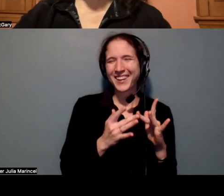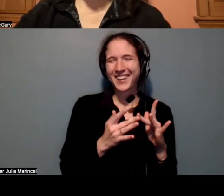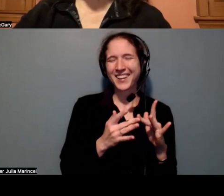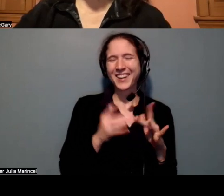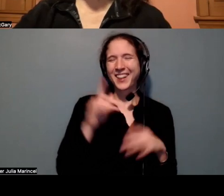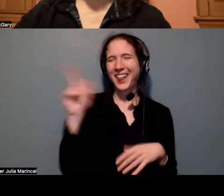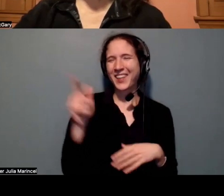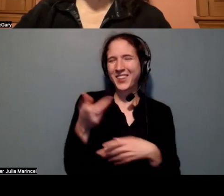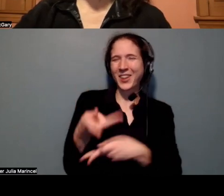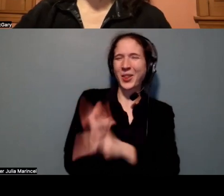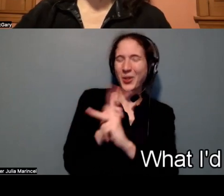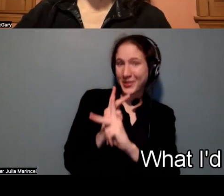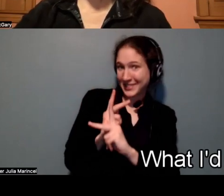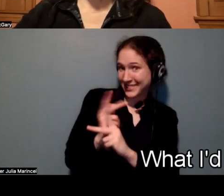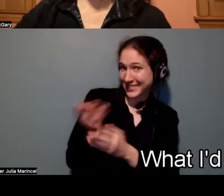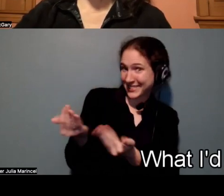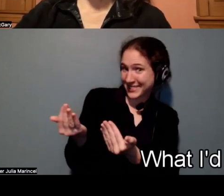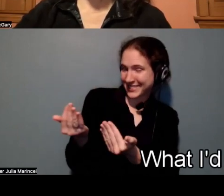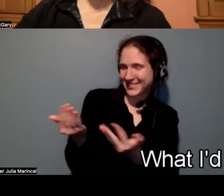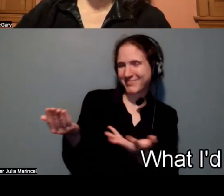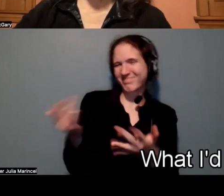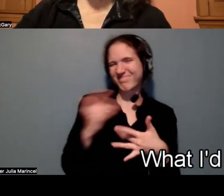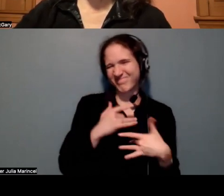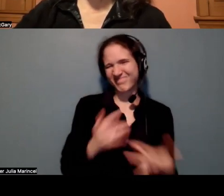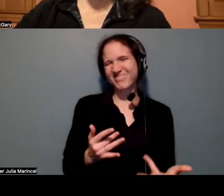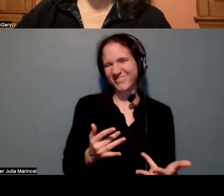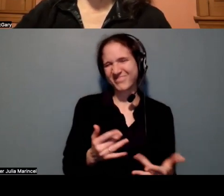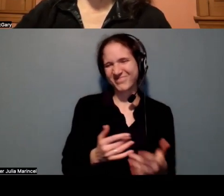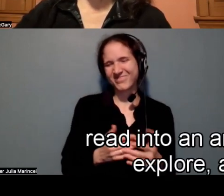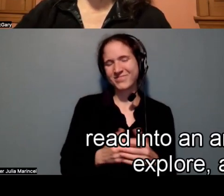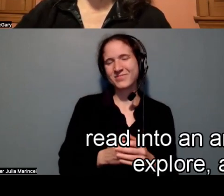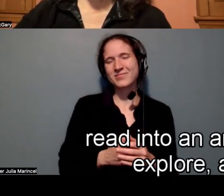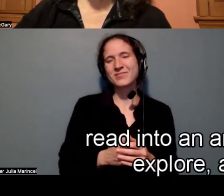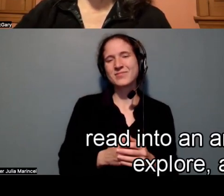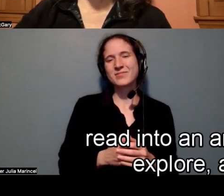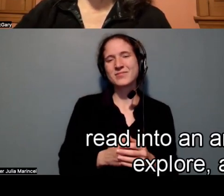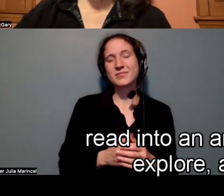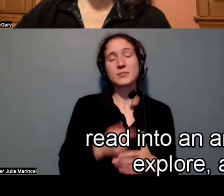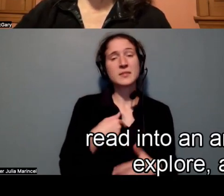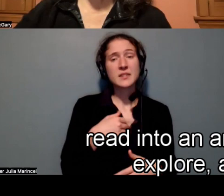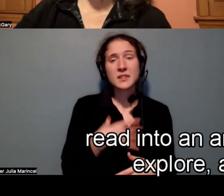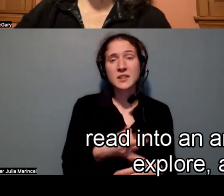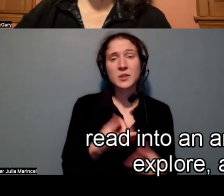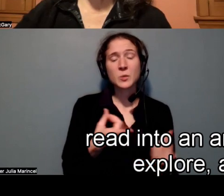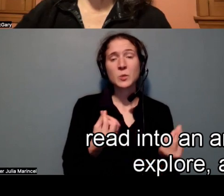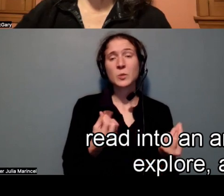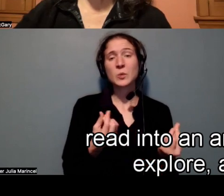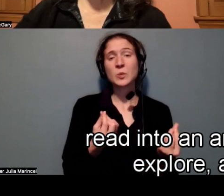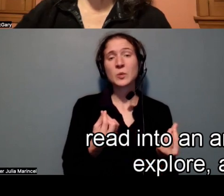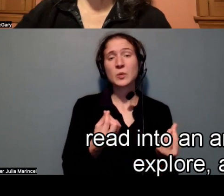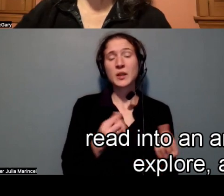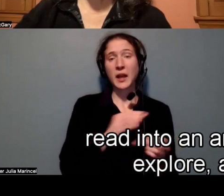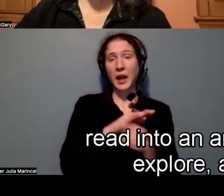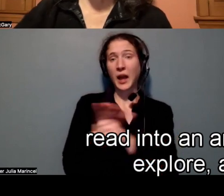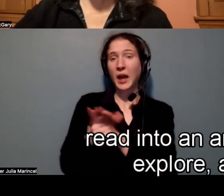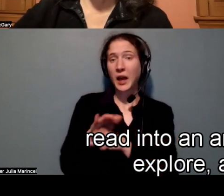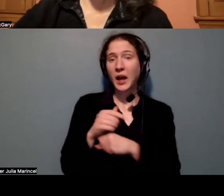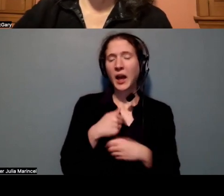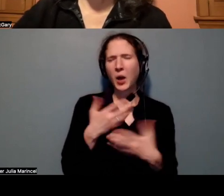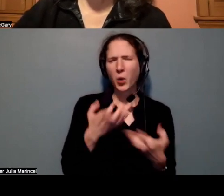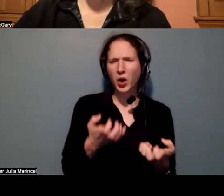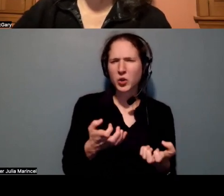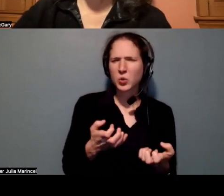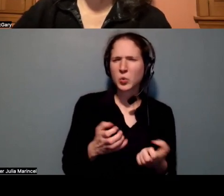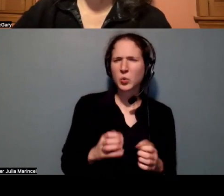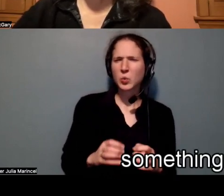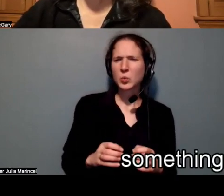else. What I like to do is read into an area that I want to explore and then